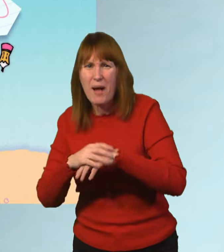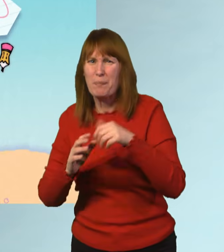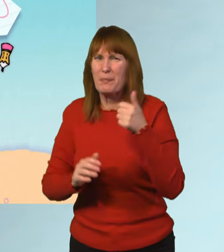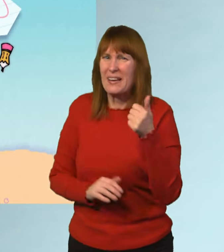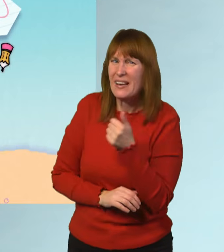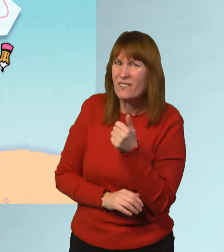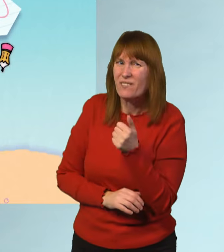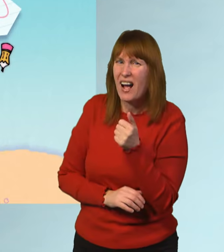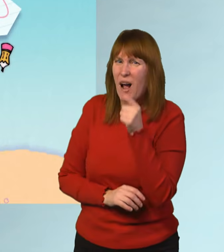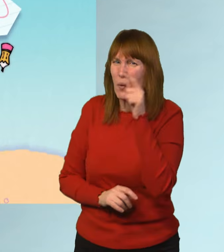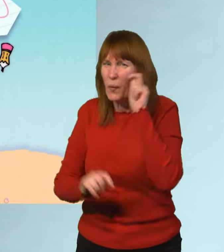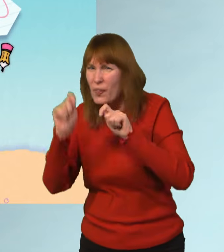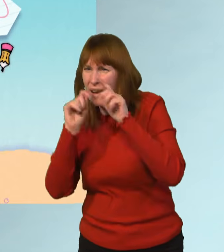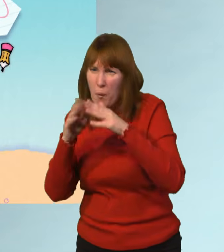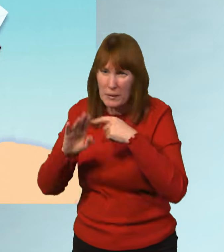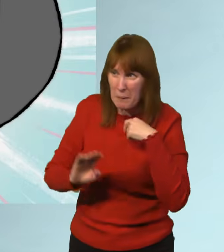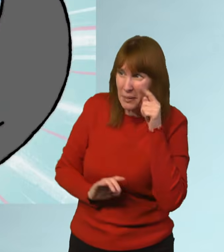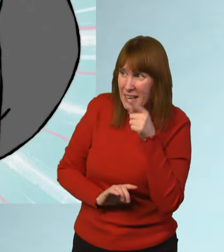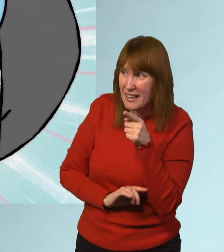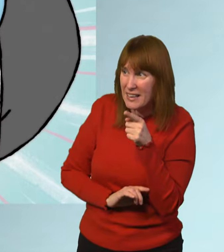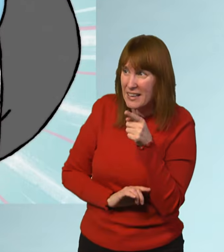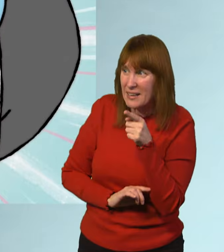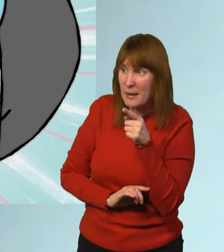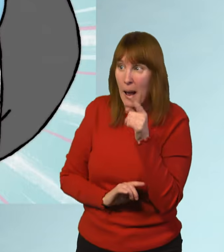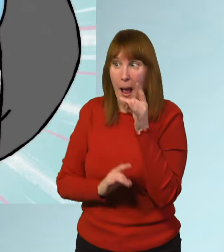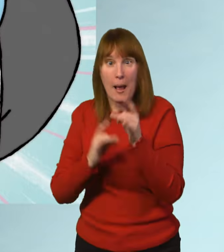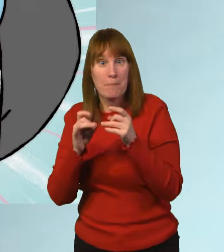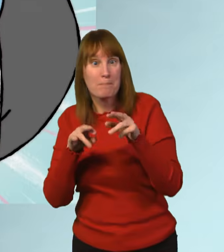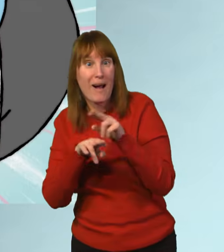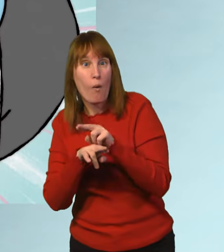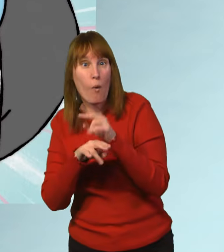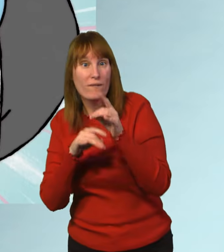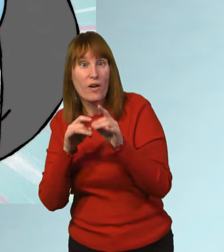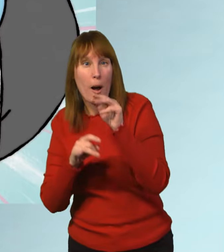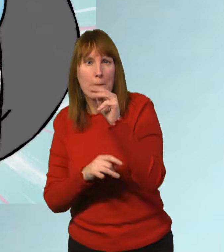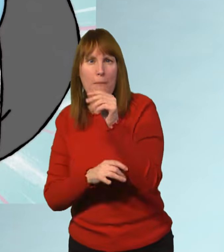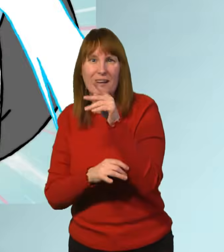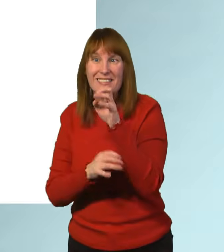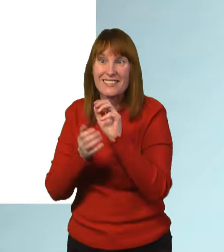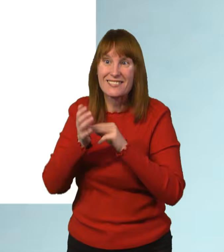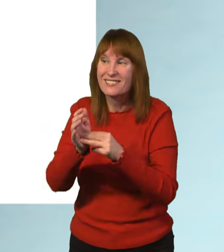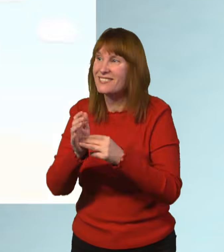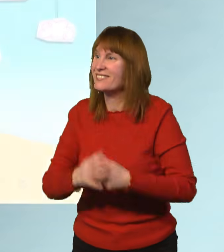are you thinking what I'm thinking? A makeover montage.